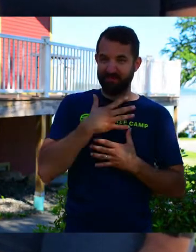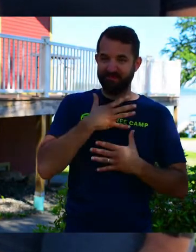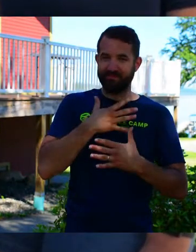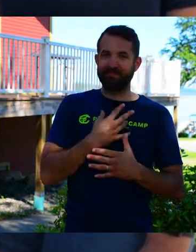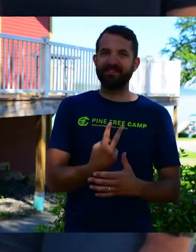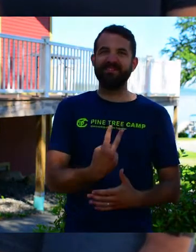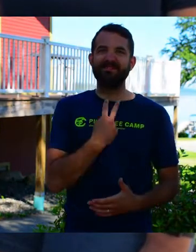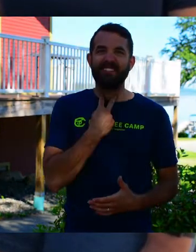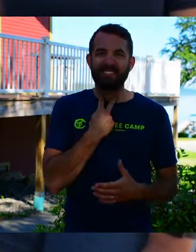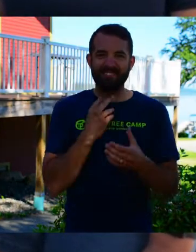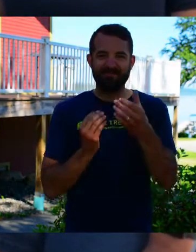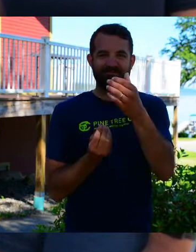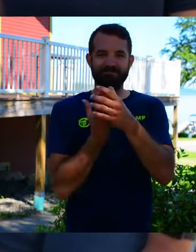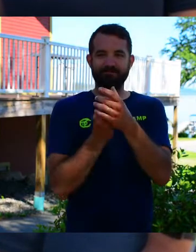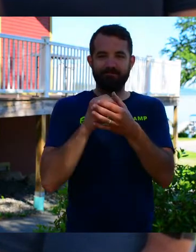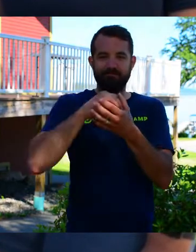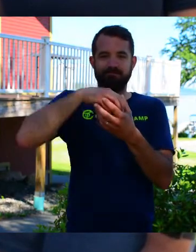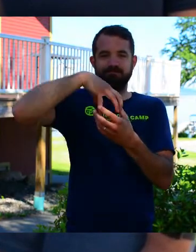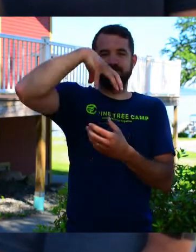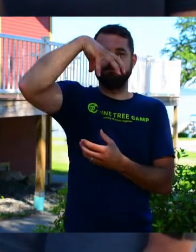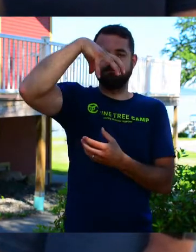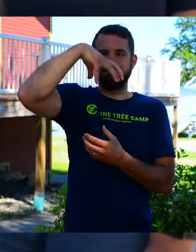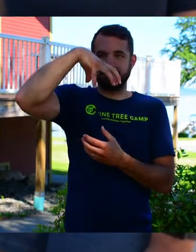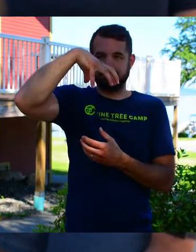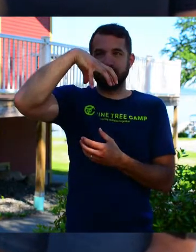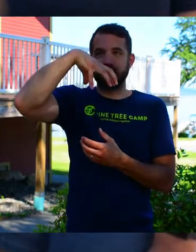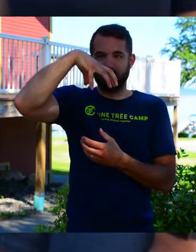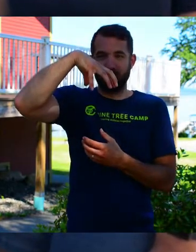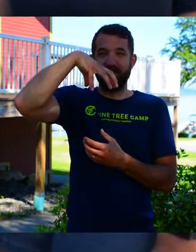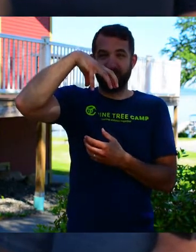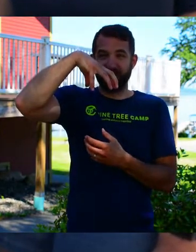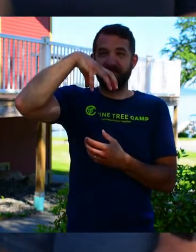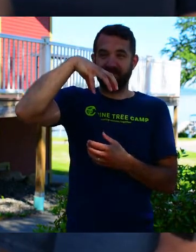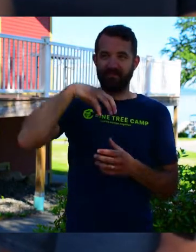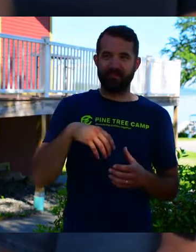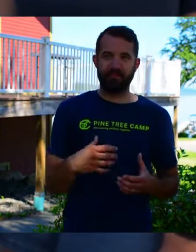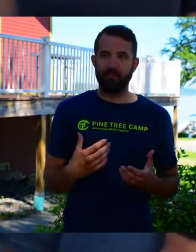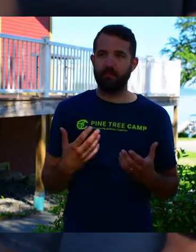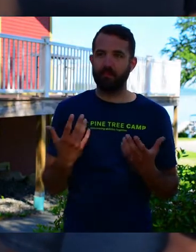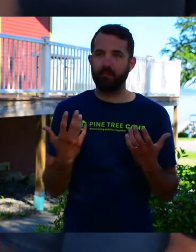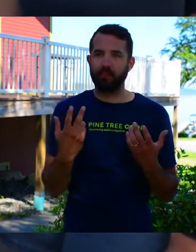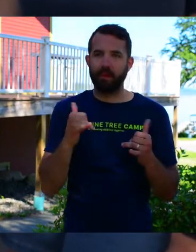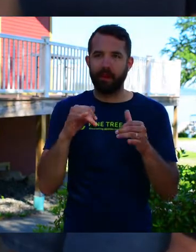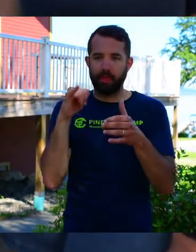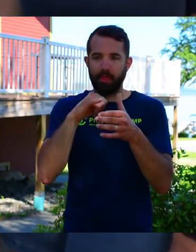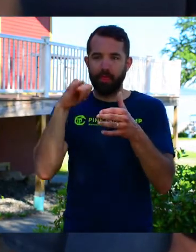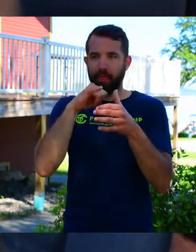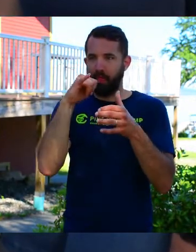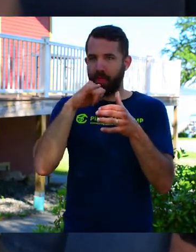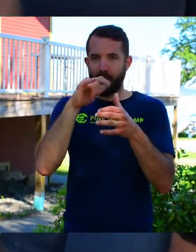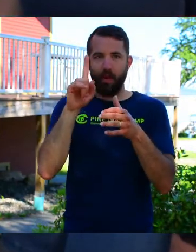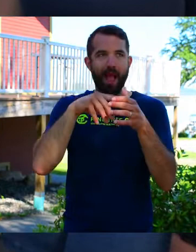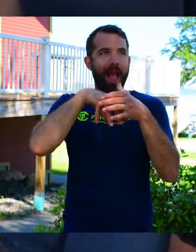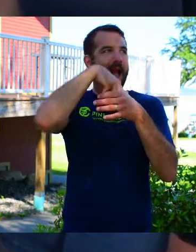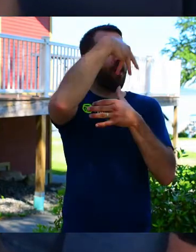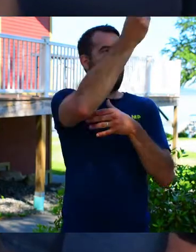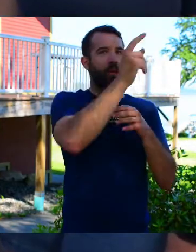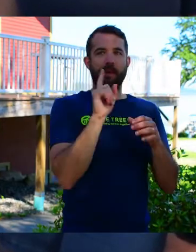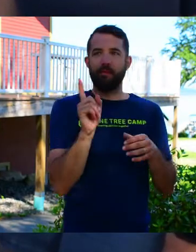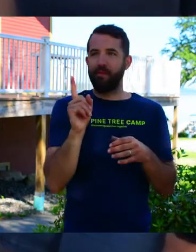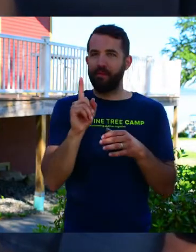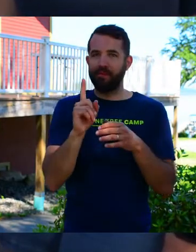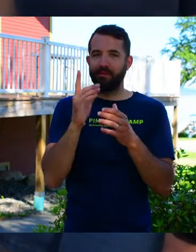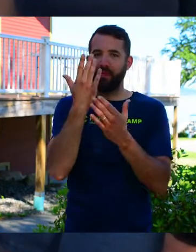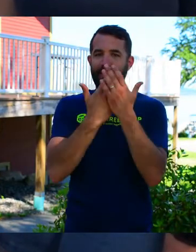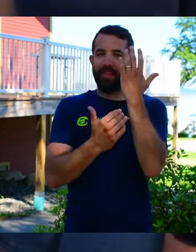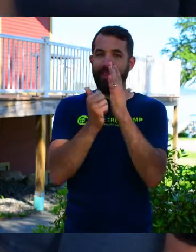bottle first, and then it goes right into the glove and it's gonna fill up the glove. So that's why it took a little bit of time, because the yeast was making that process happen